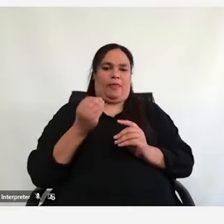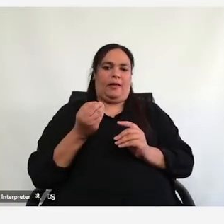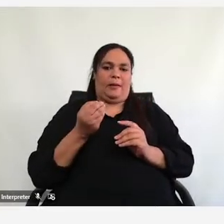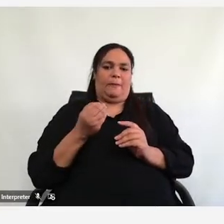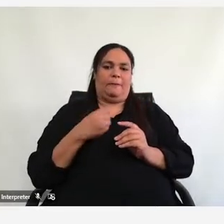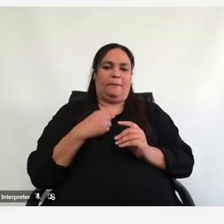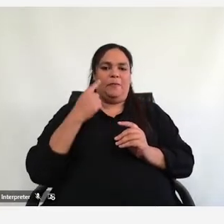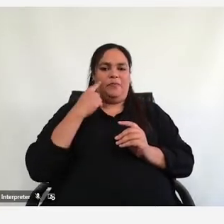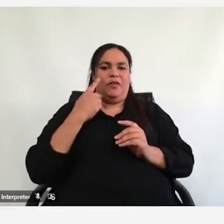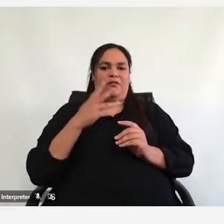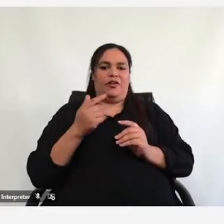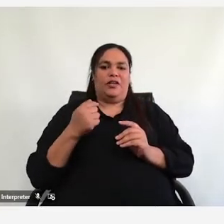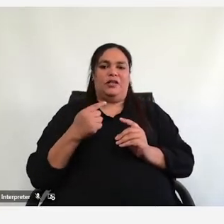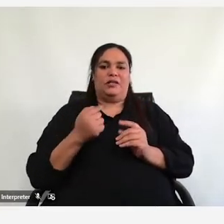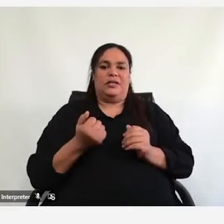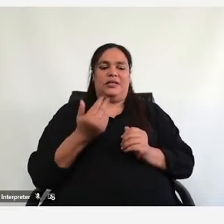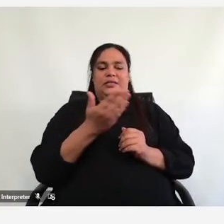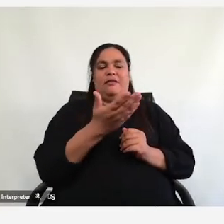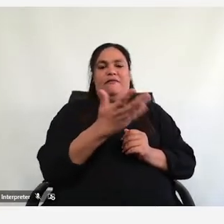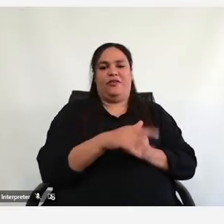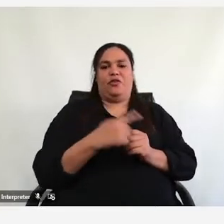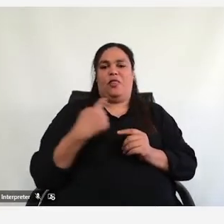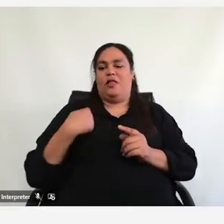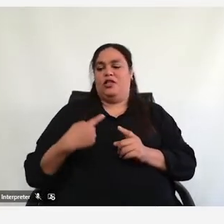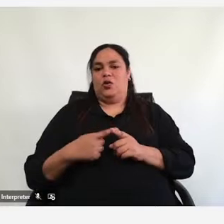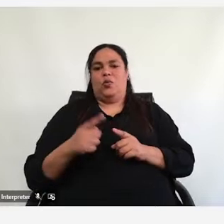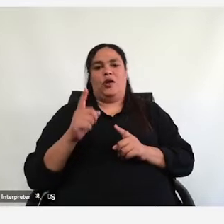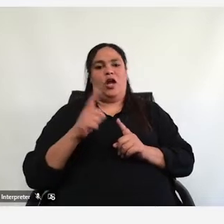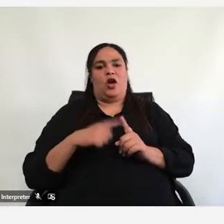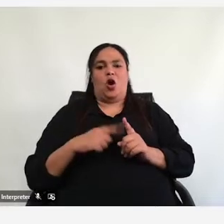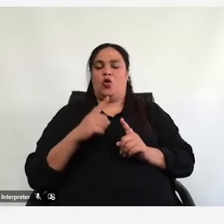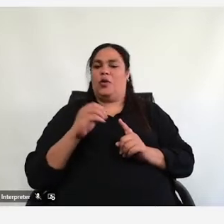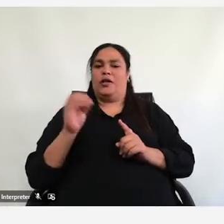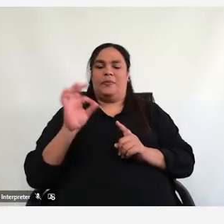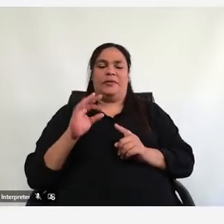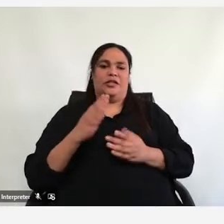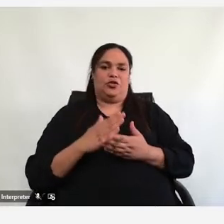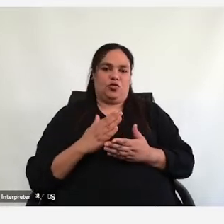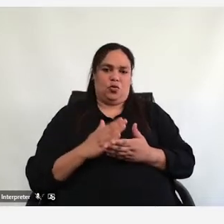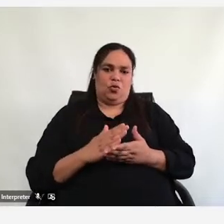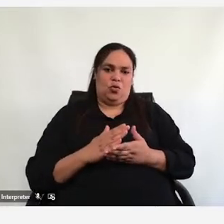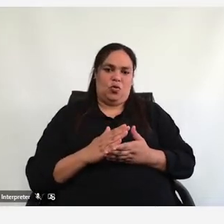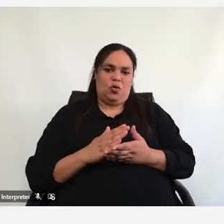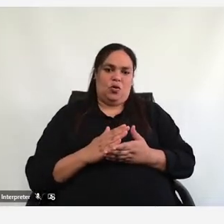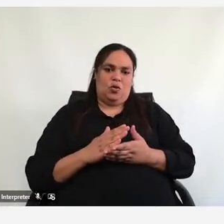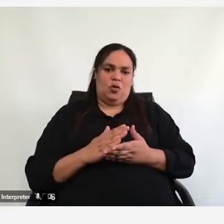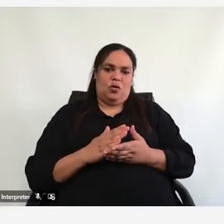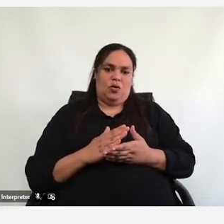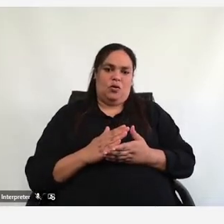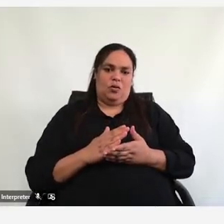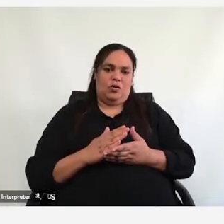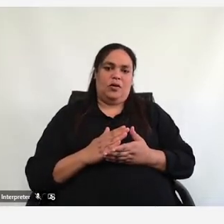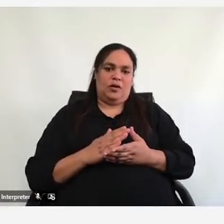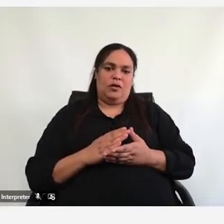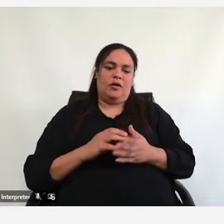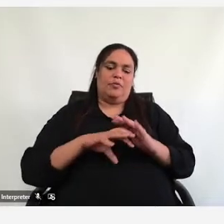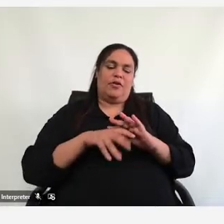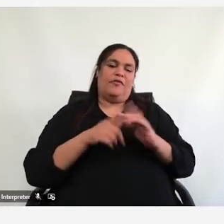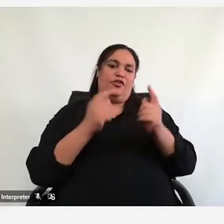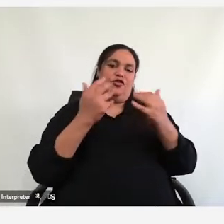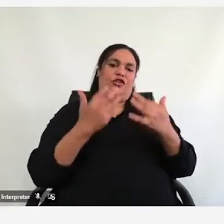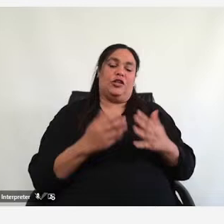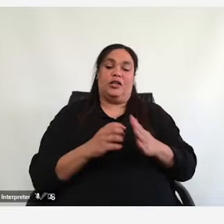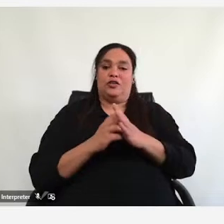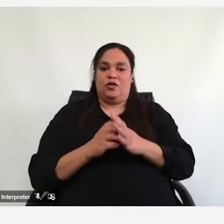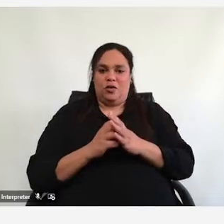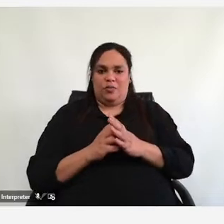actually think it's already been served upon them this week, but I cannot be 100% sure. But in the provincial treasury, for